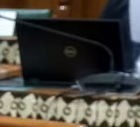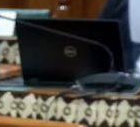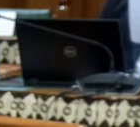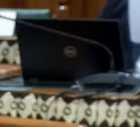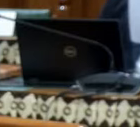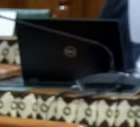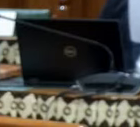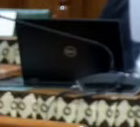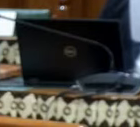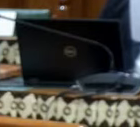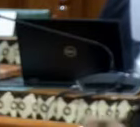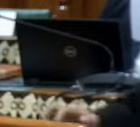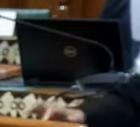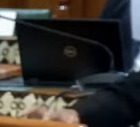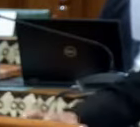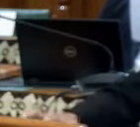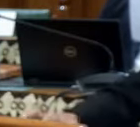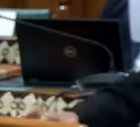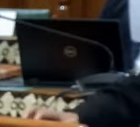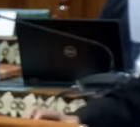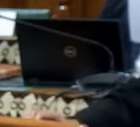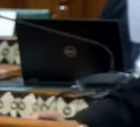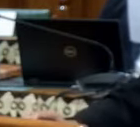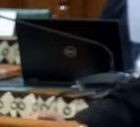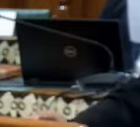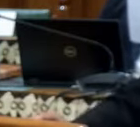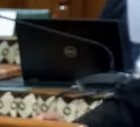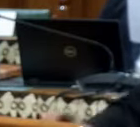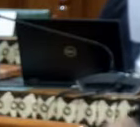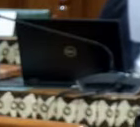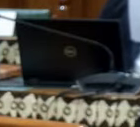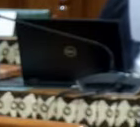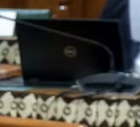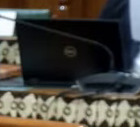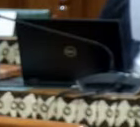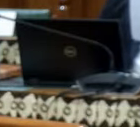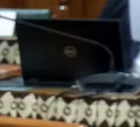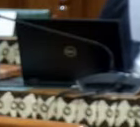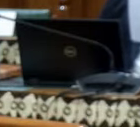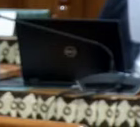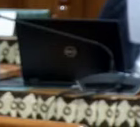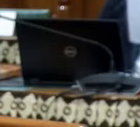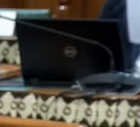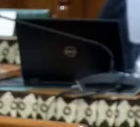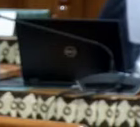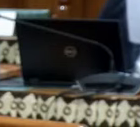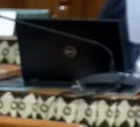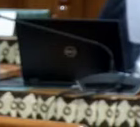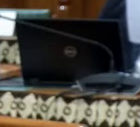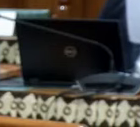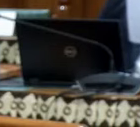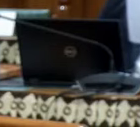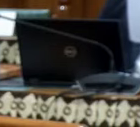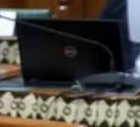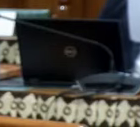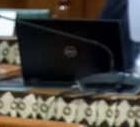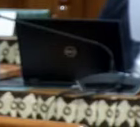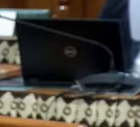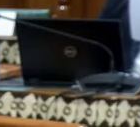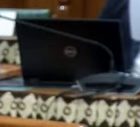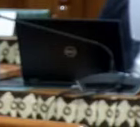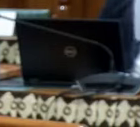in. So no wonder, despite these repeated failures, he's still in the job.